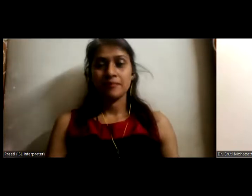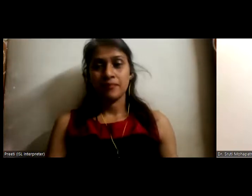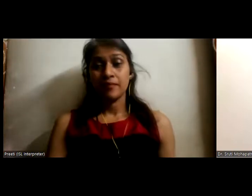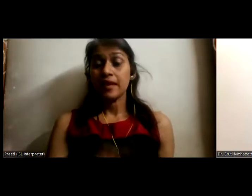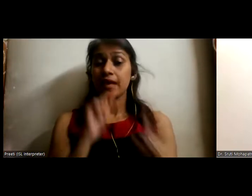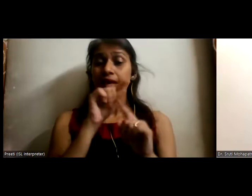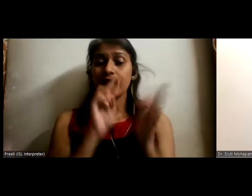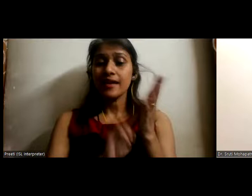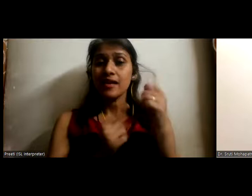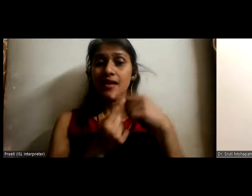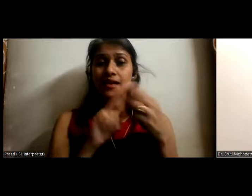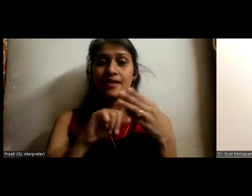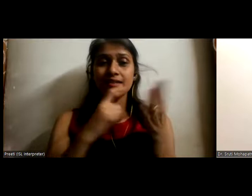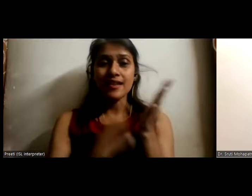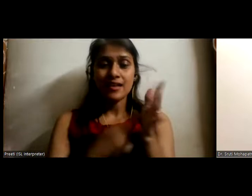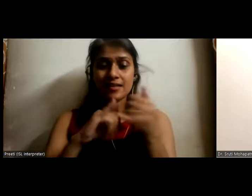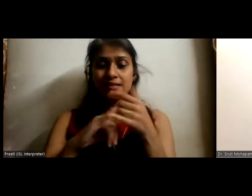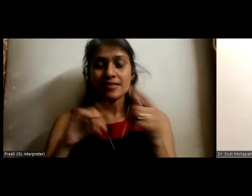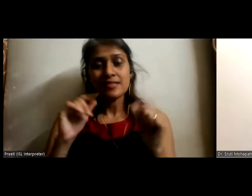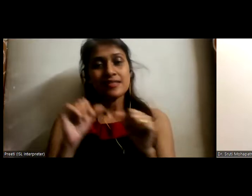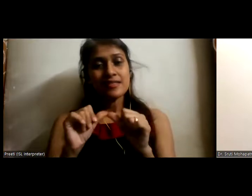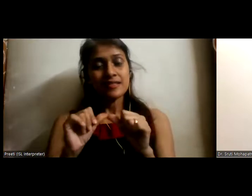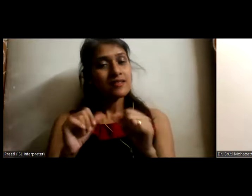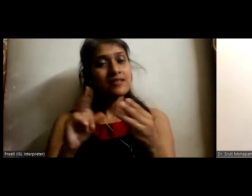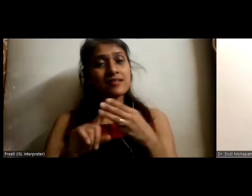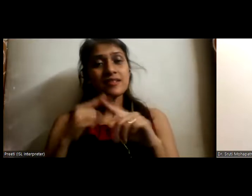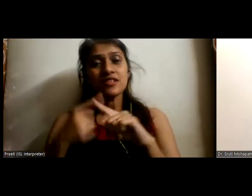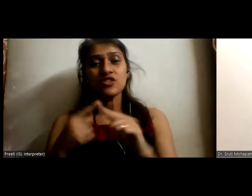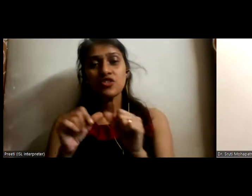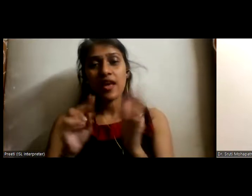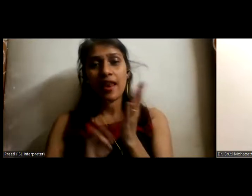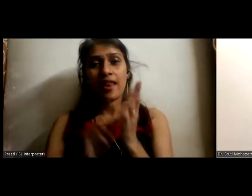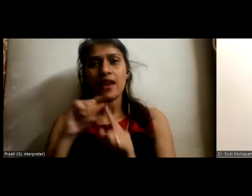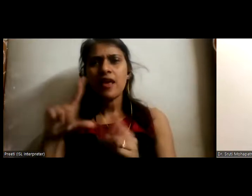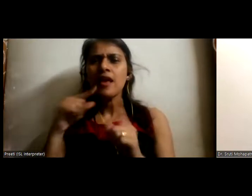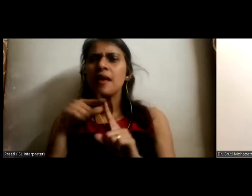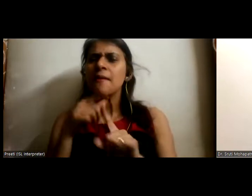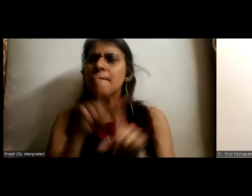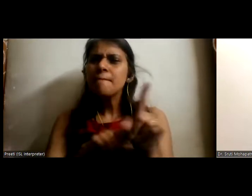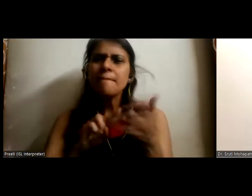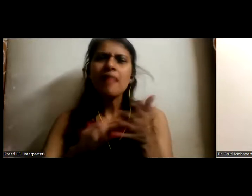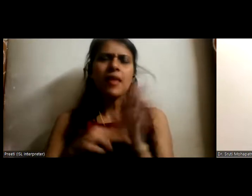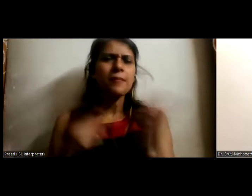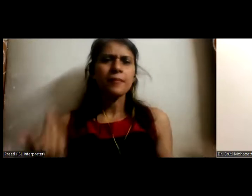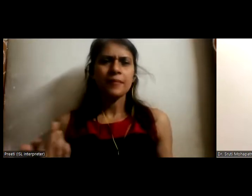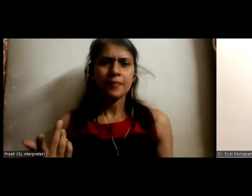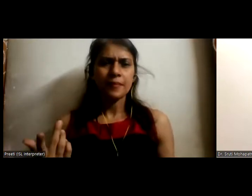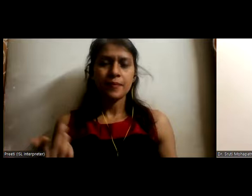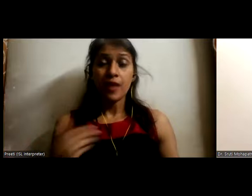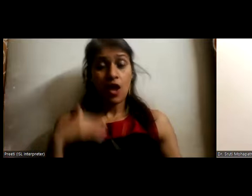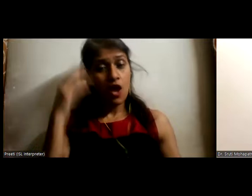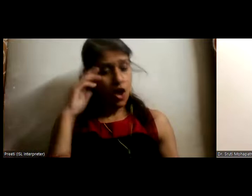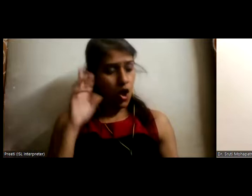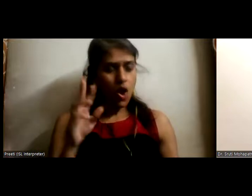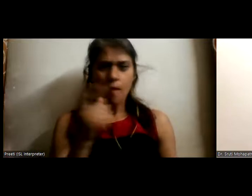intersectionality we are going to talk about. Now, these are wonderful times for people with disabilities. I hope most of